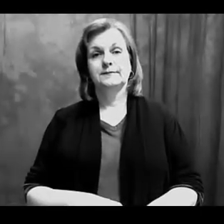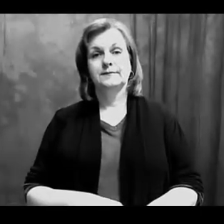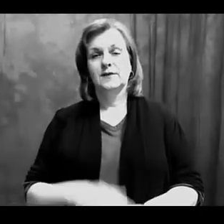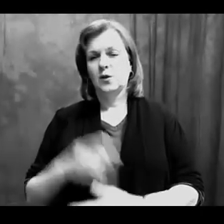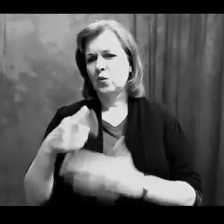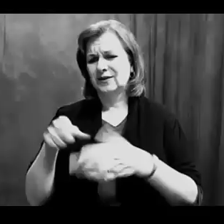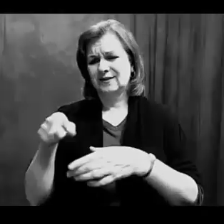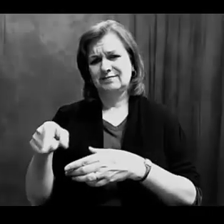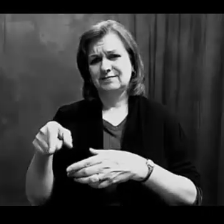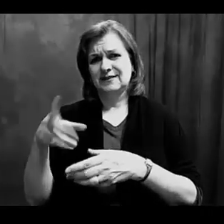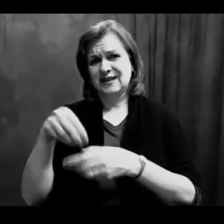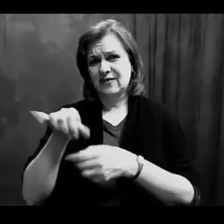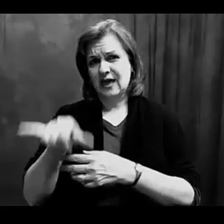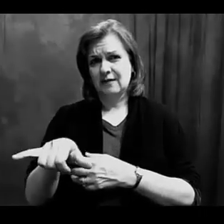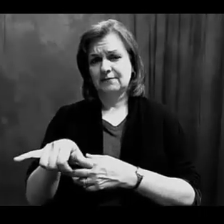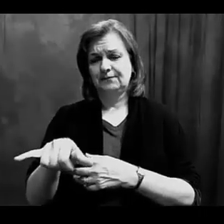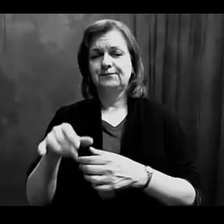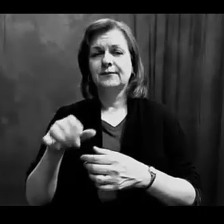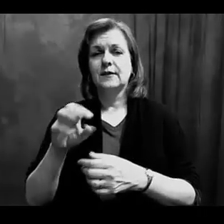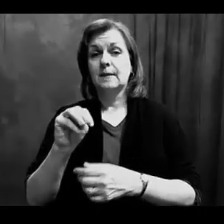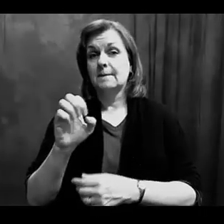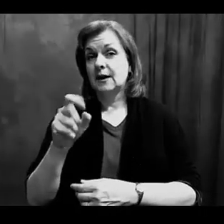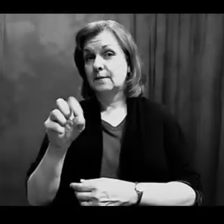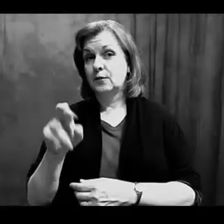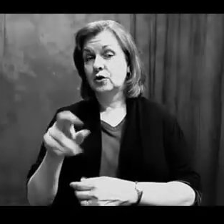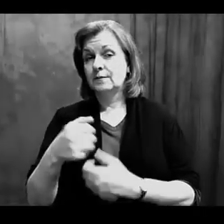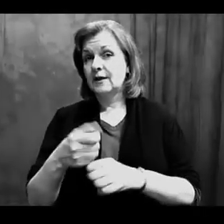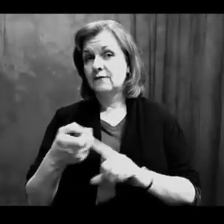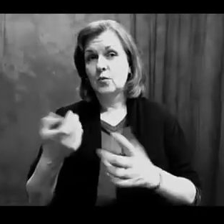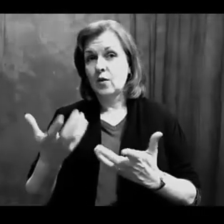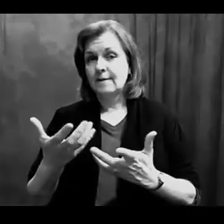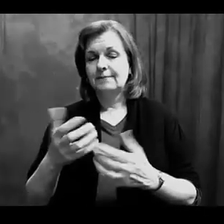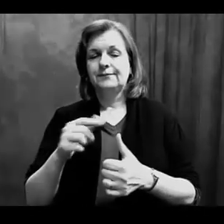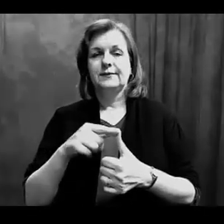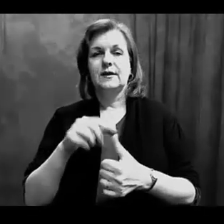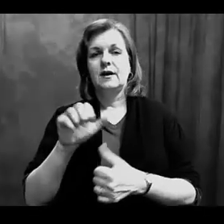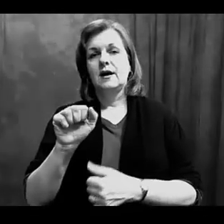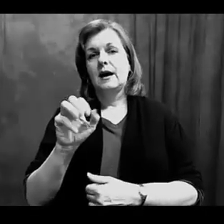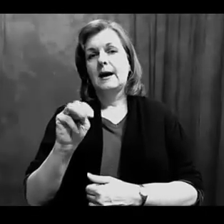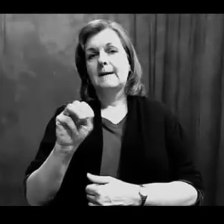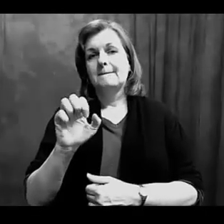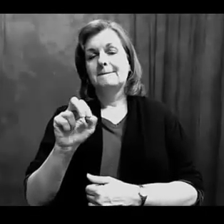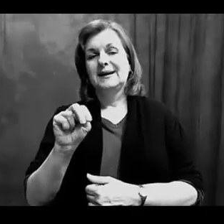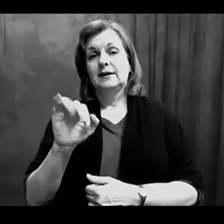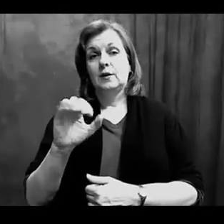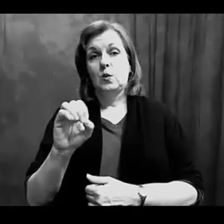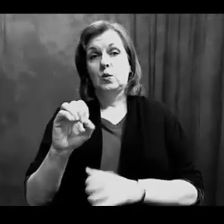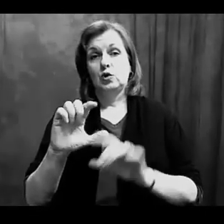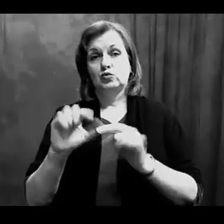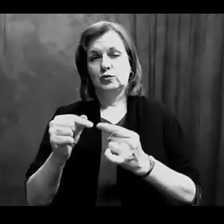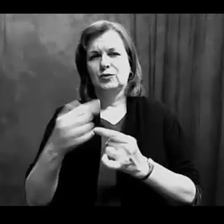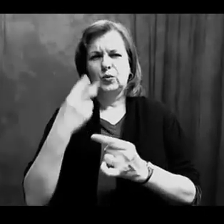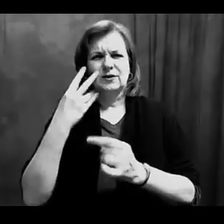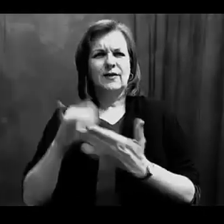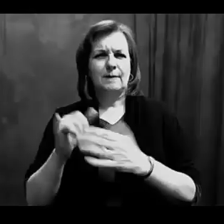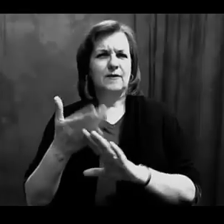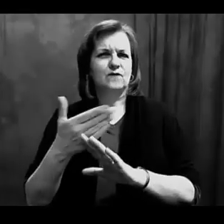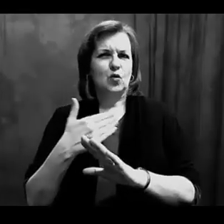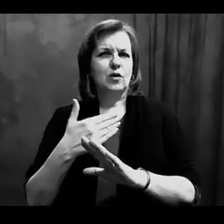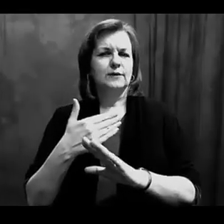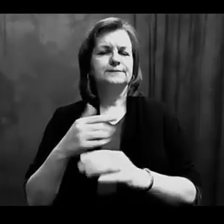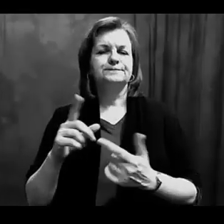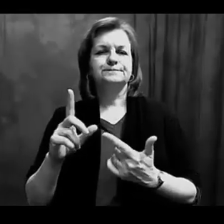for proteins. So when we look at these guys, we're actually going to take an amino